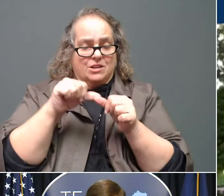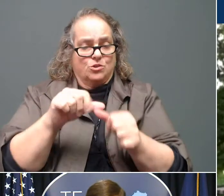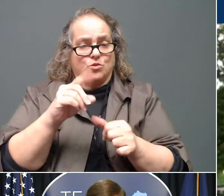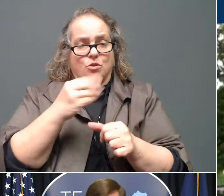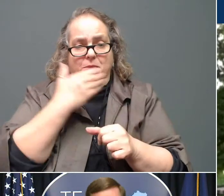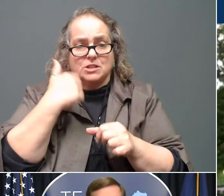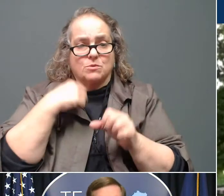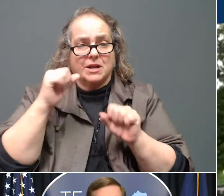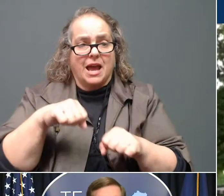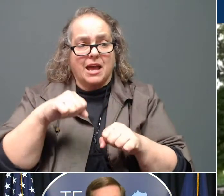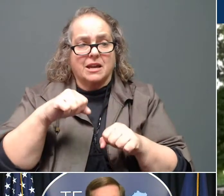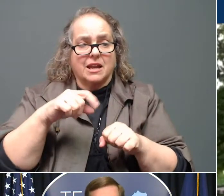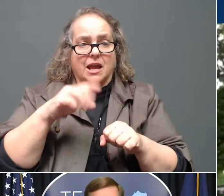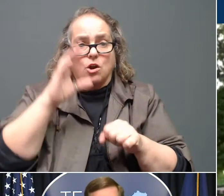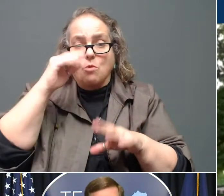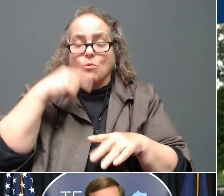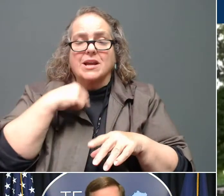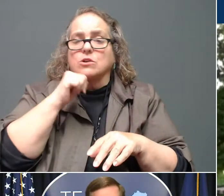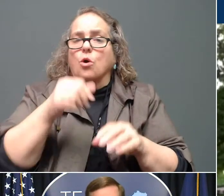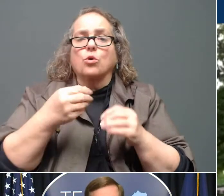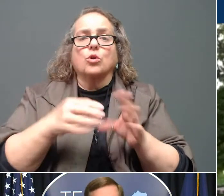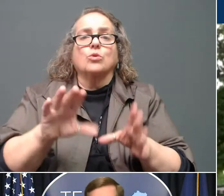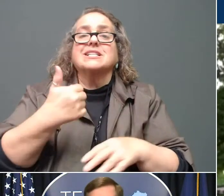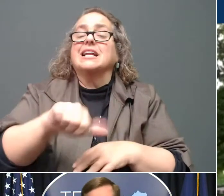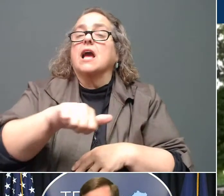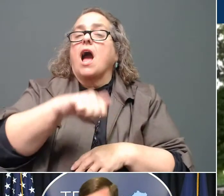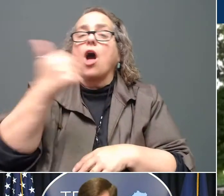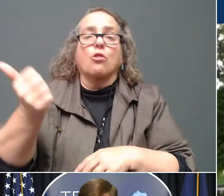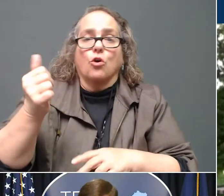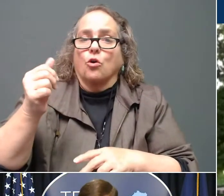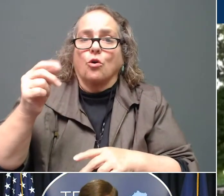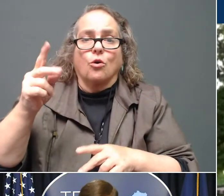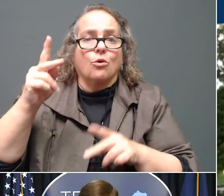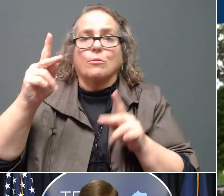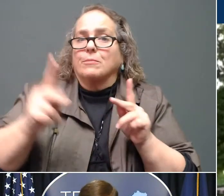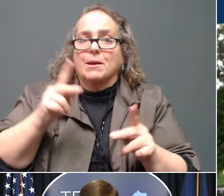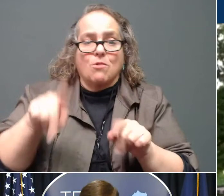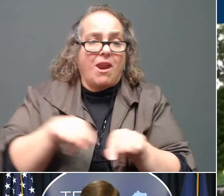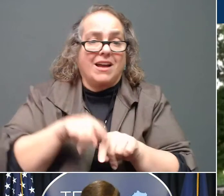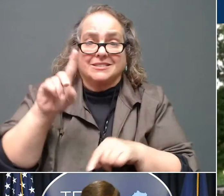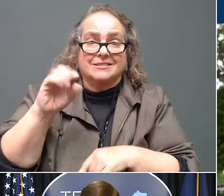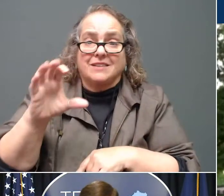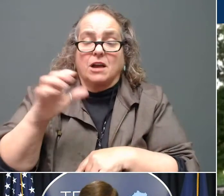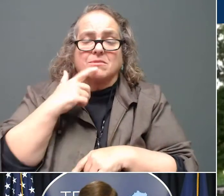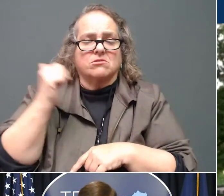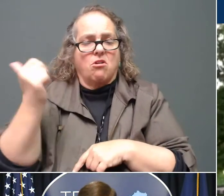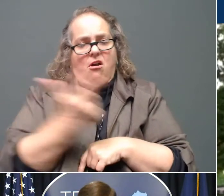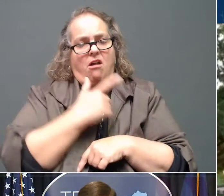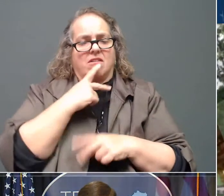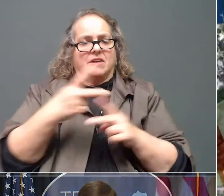docs, because everybody is special and everybody is irreplaceable.